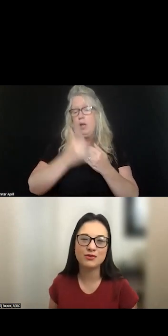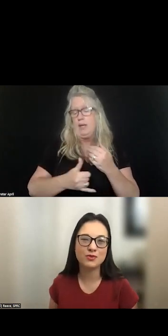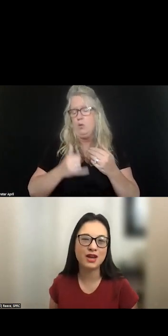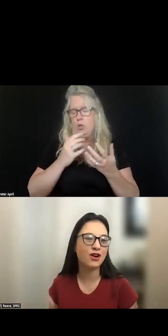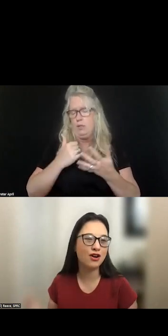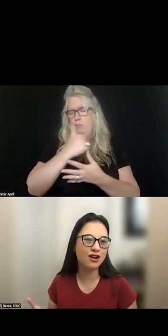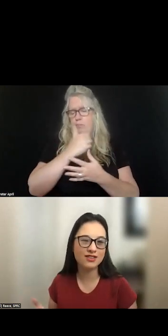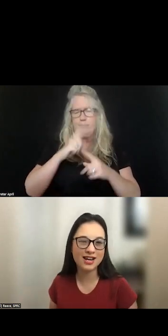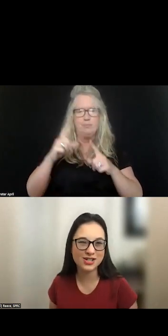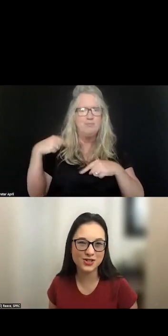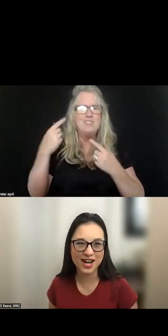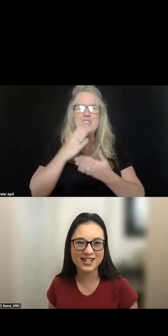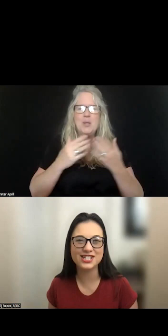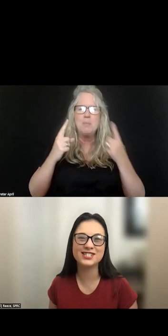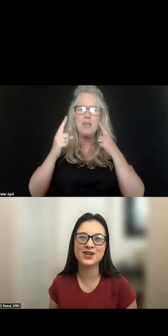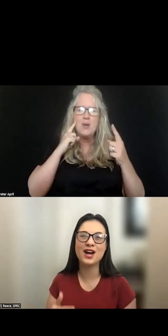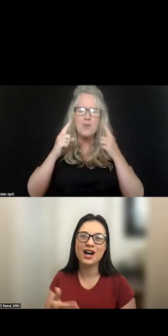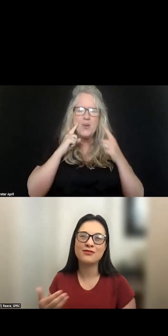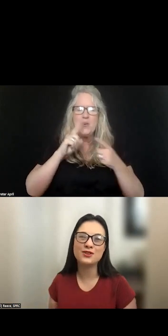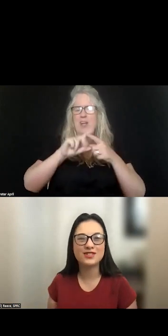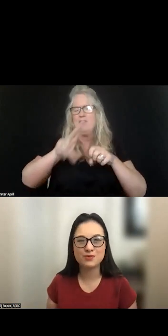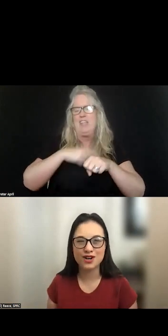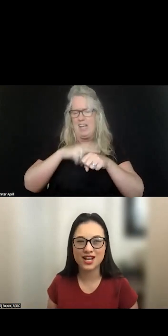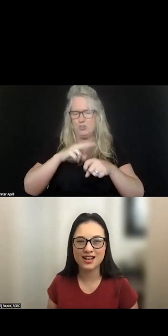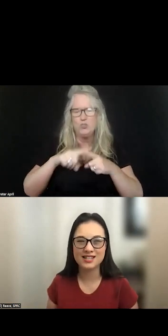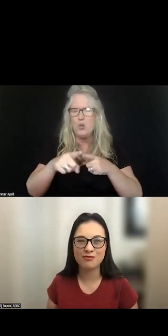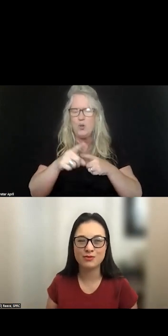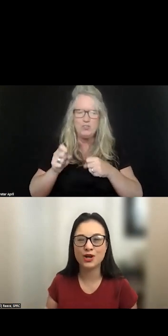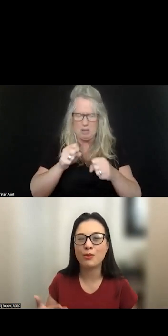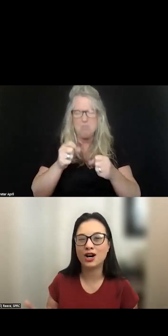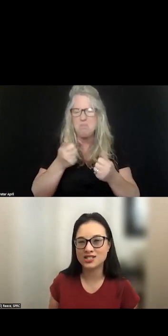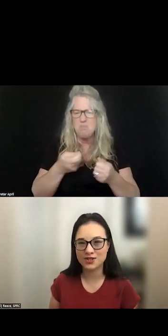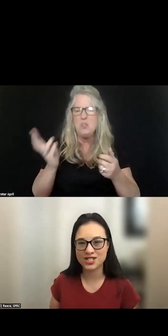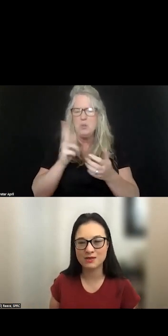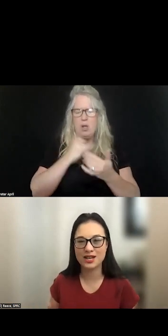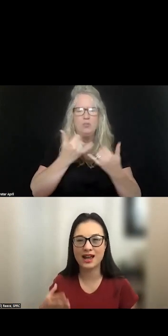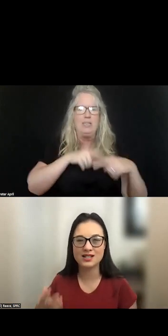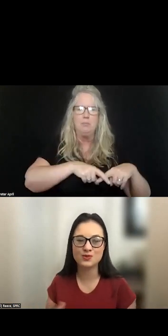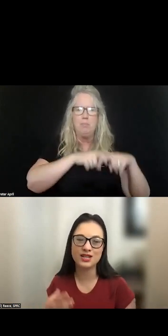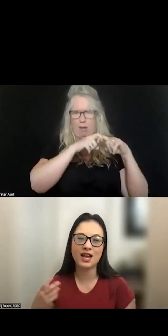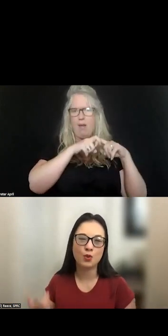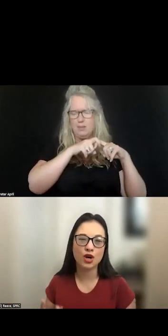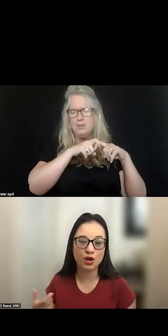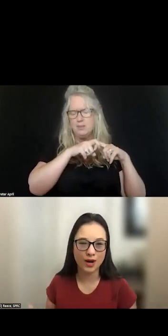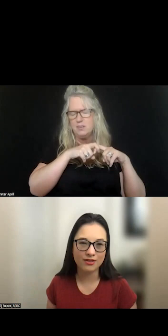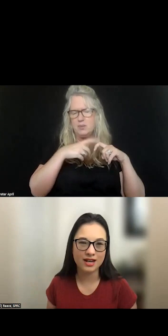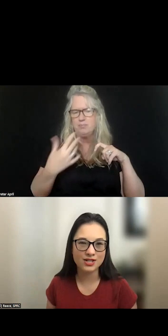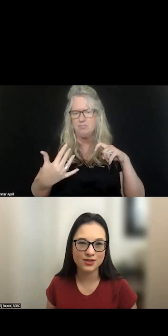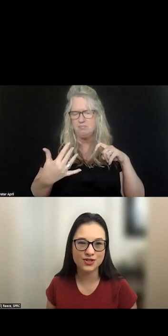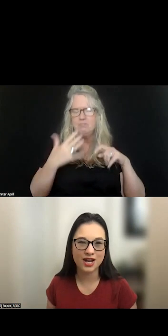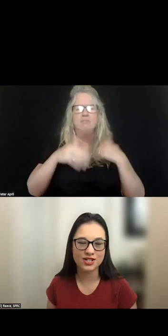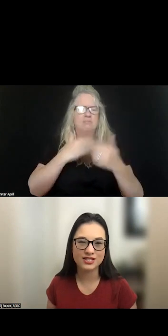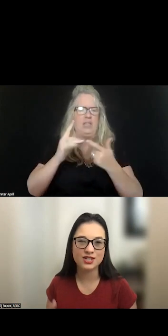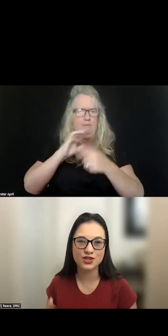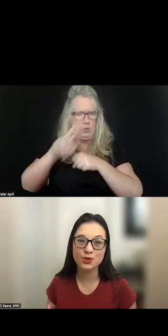weeks. Some of you may have heard of the national strategies. So a few of these projects have been put on pause for just a bit as we work around the